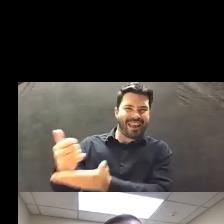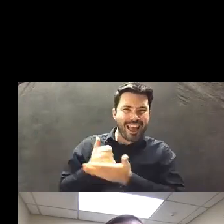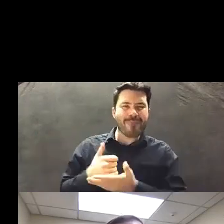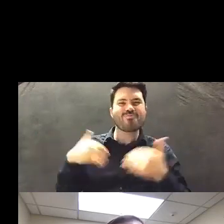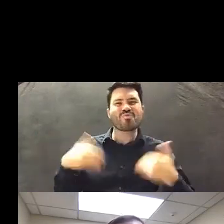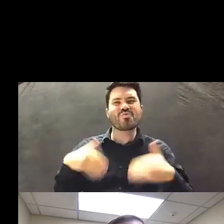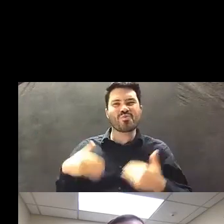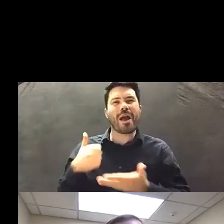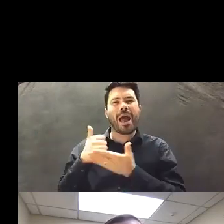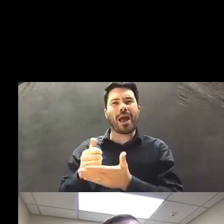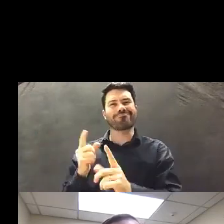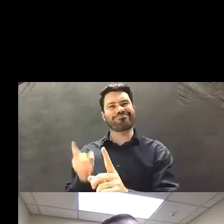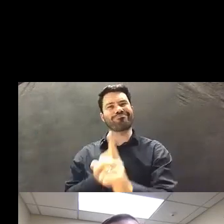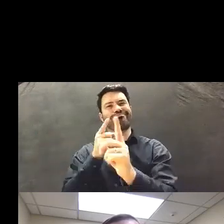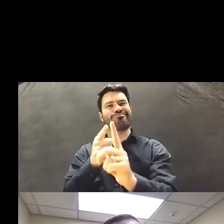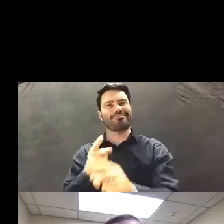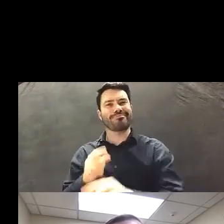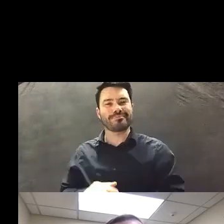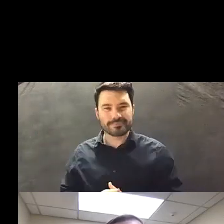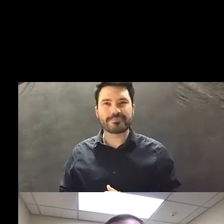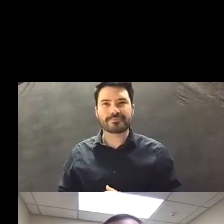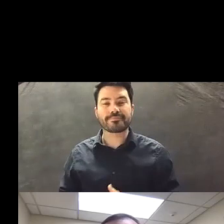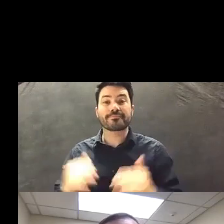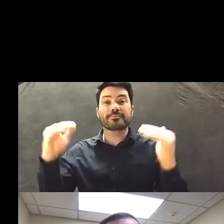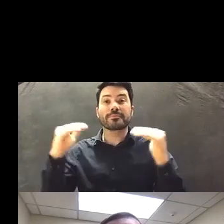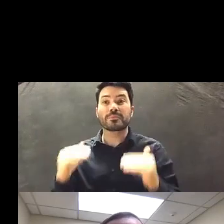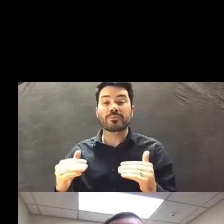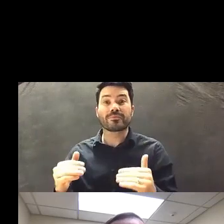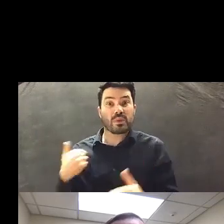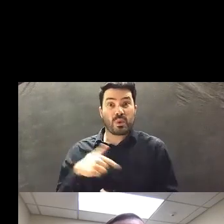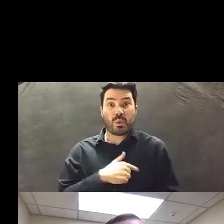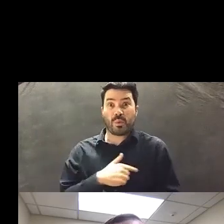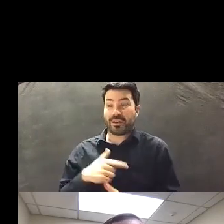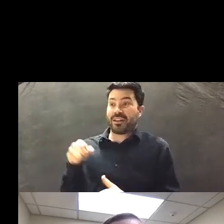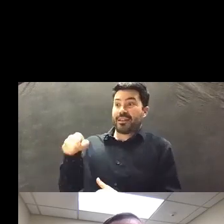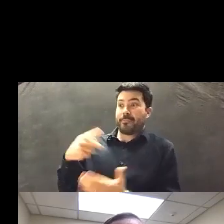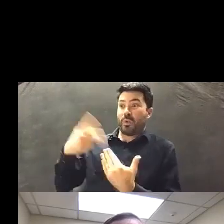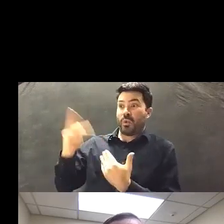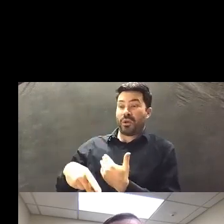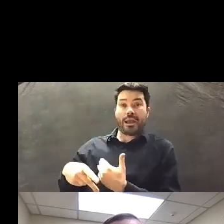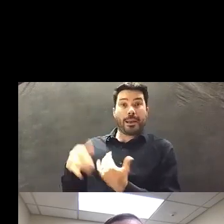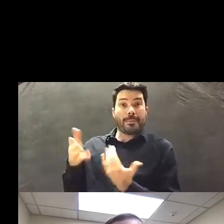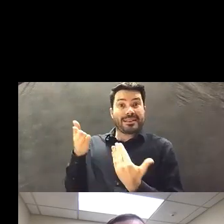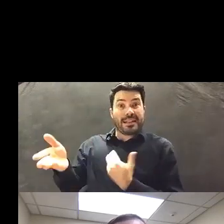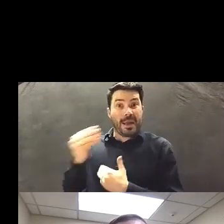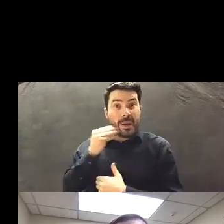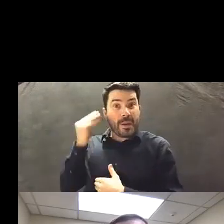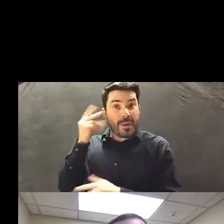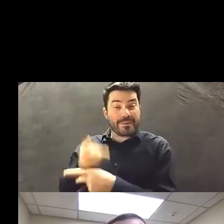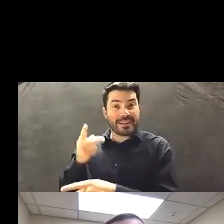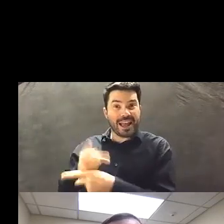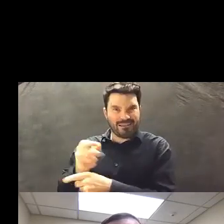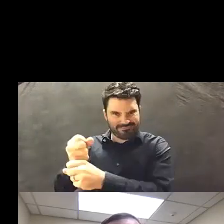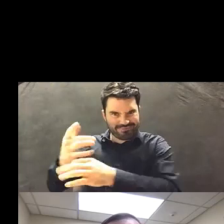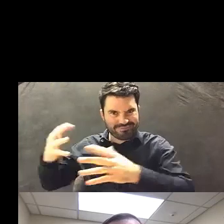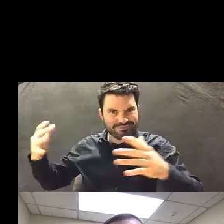year. Could I have the next slide, please? As we advance our Care at Home program, we'll build our base for our health system. We'll continue